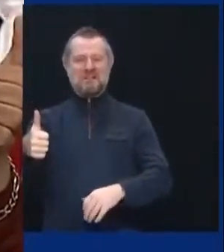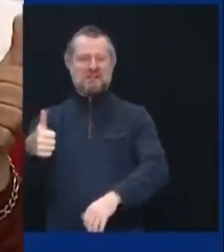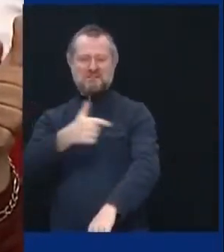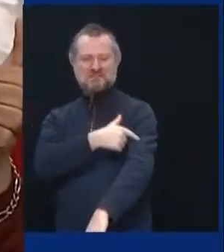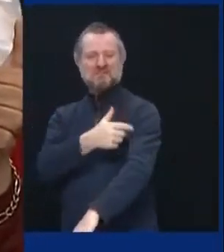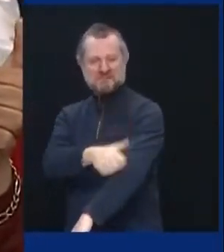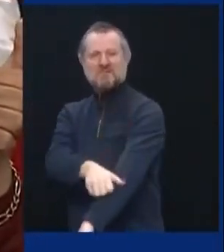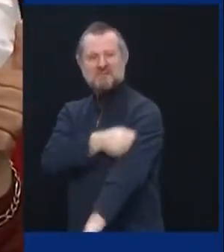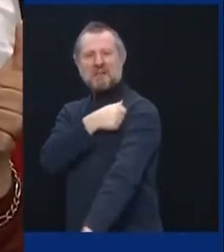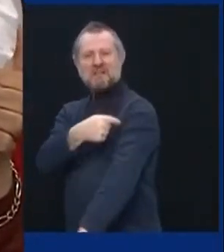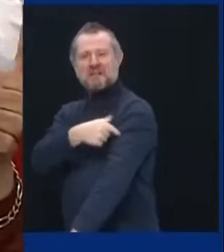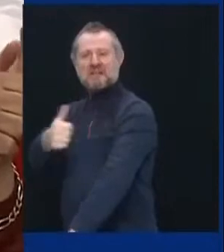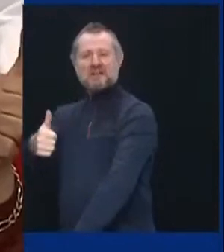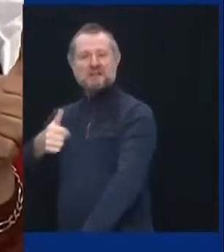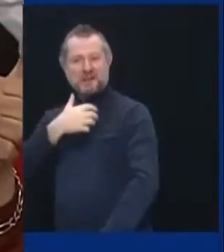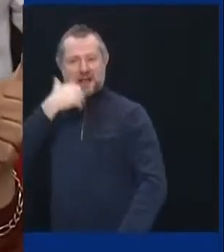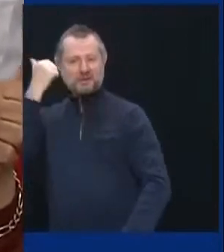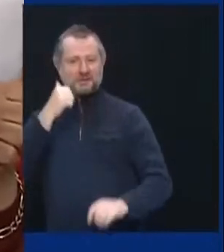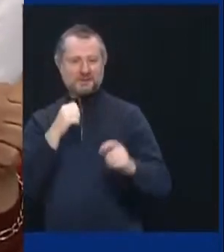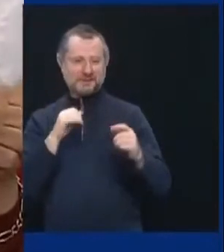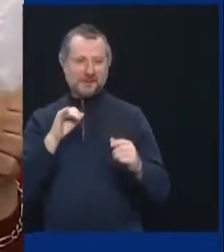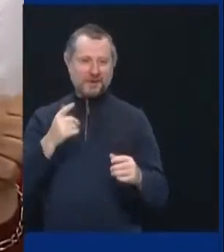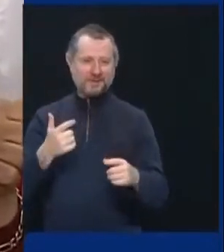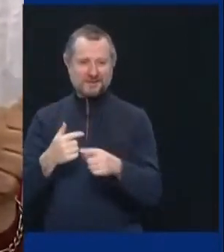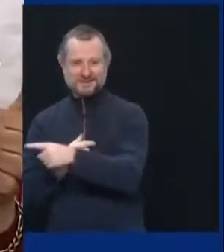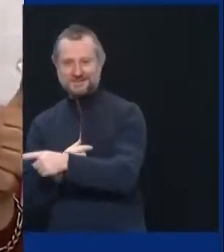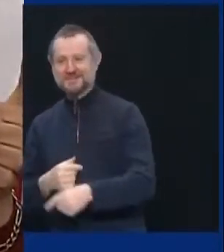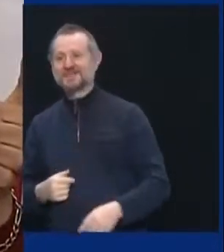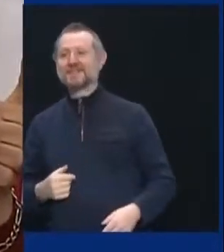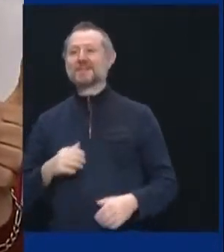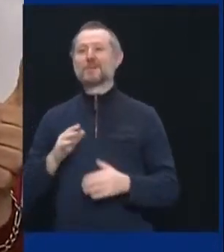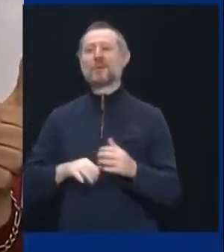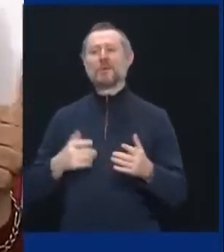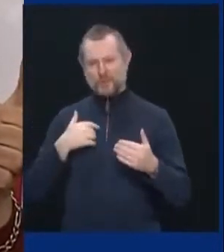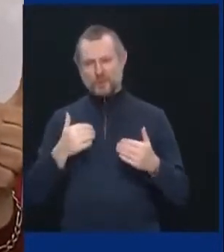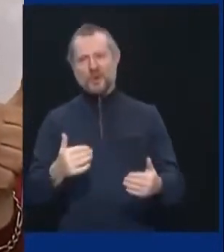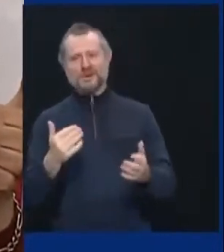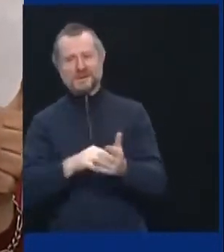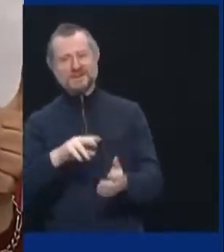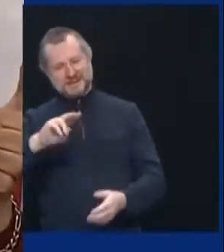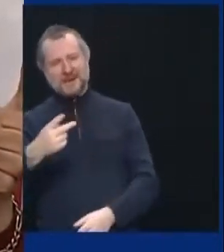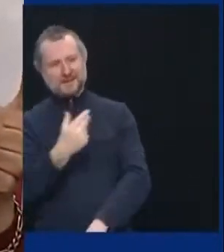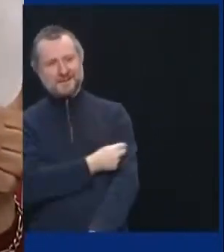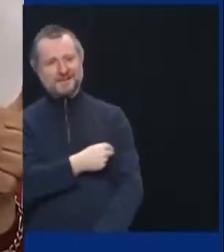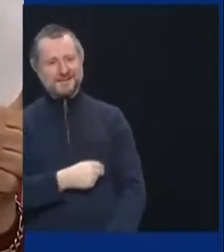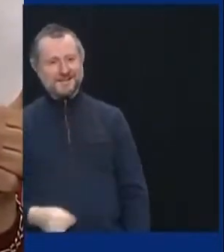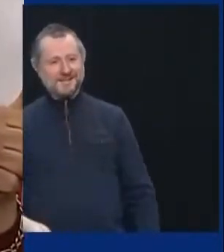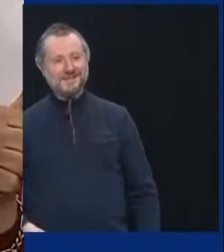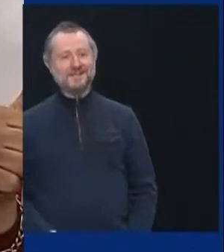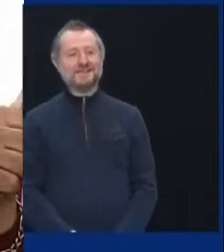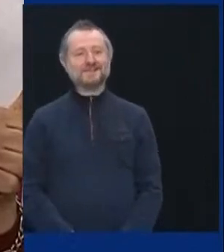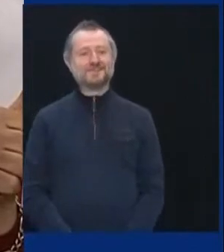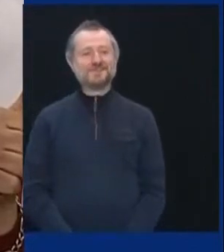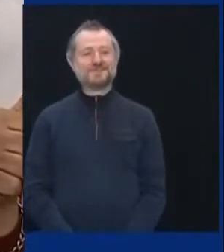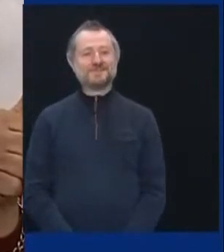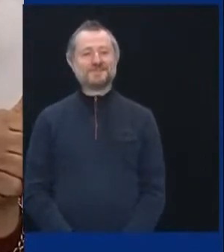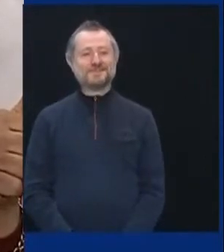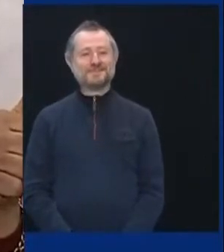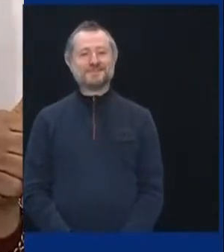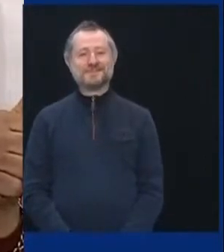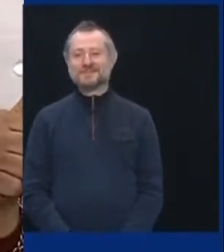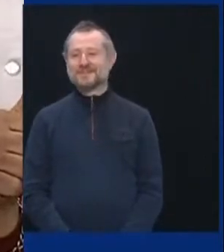Come on, Elder Young. I like it. Do it again. That's all you need. That's all you need. You better rumble now, brother. Done.